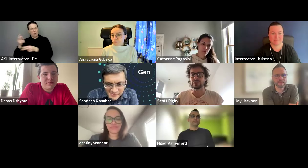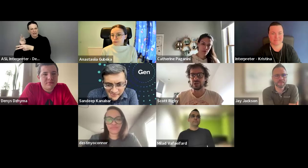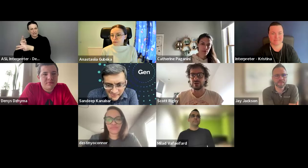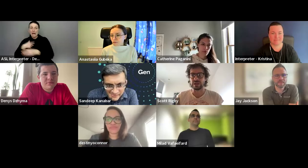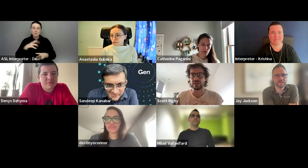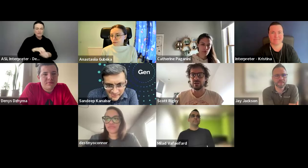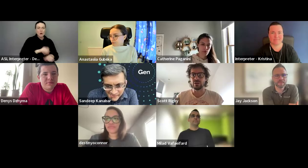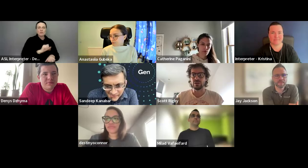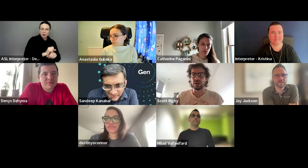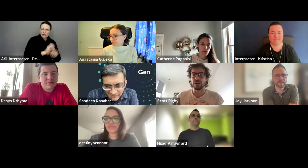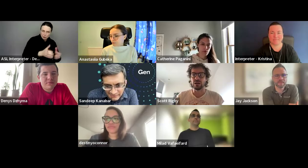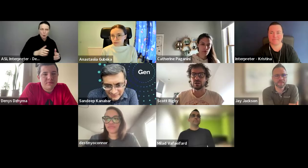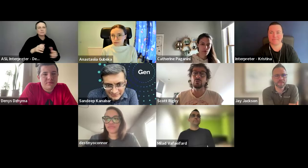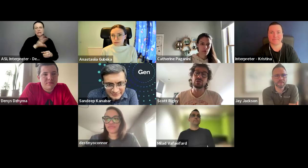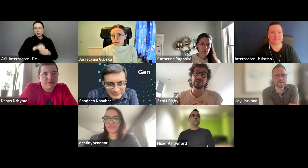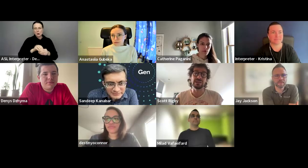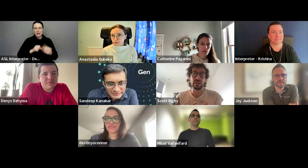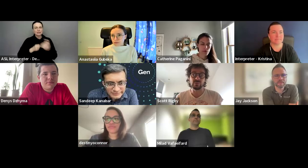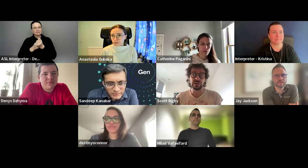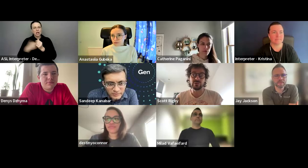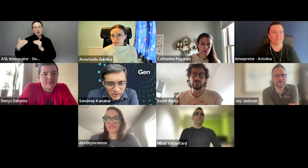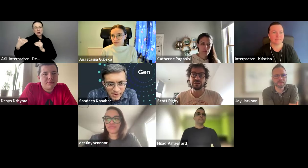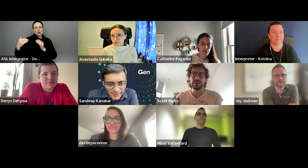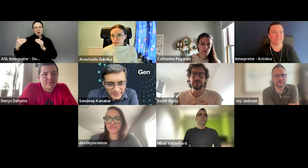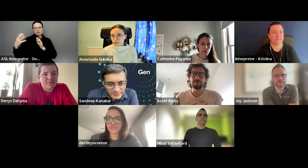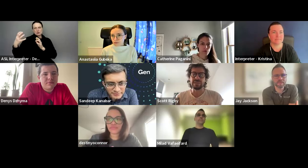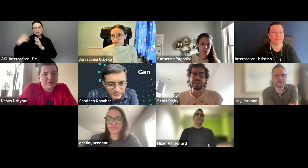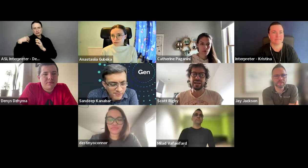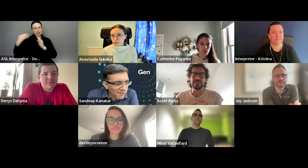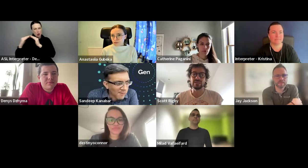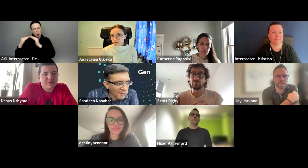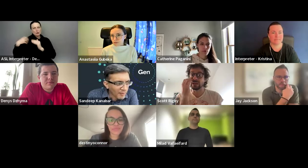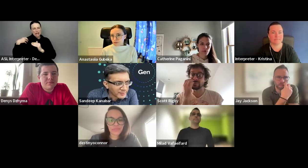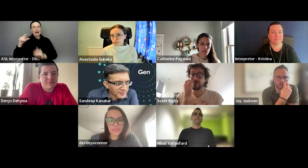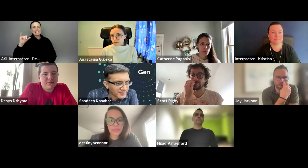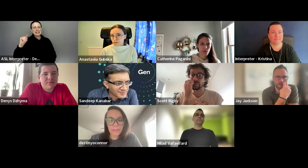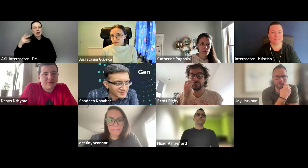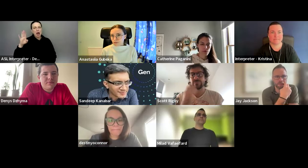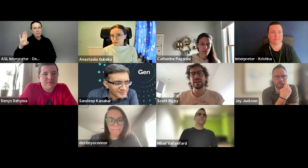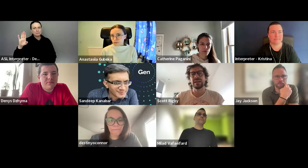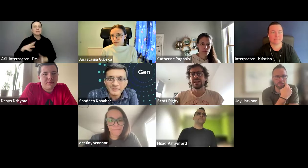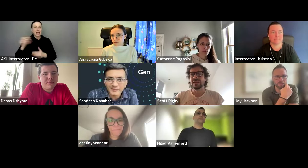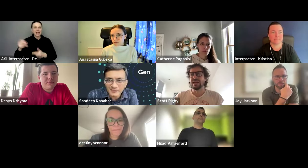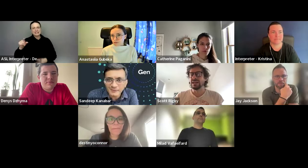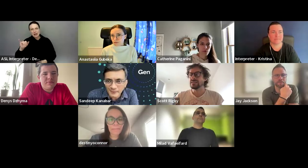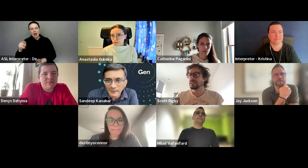groups, including chairing, co-chairing the GitOps working group and the Open GitOps project too.